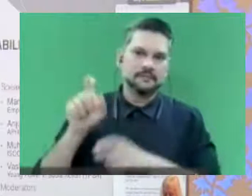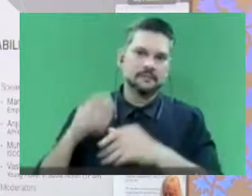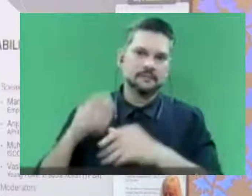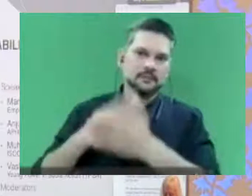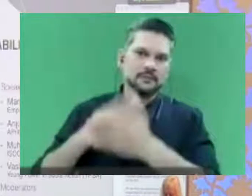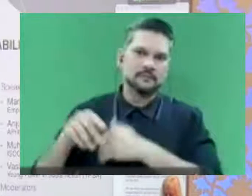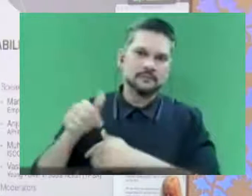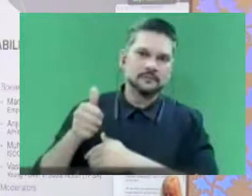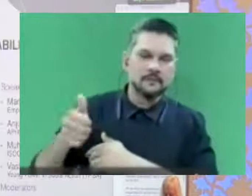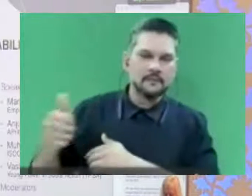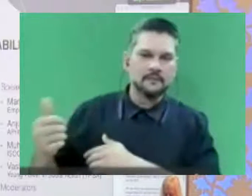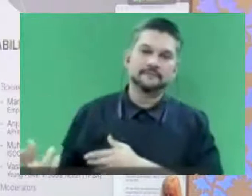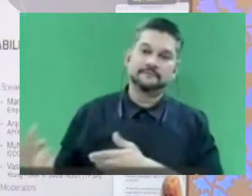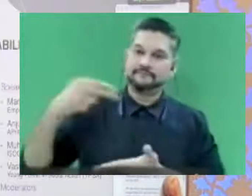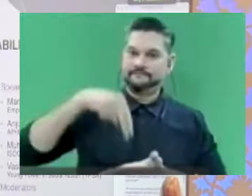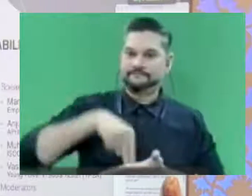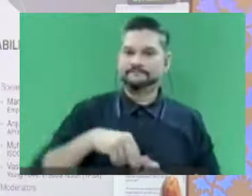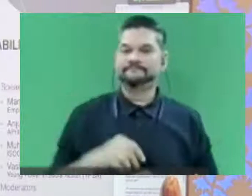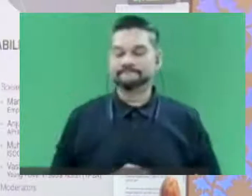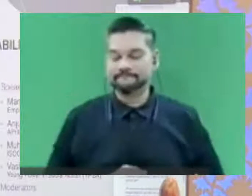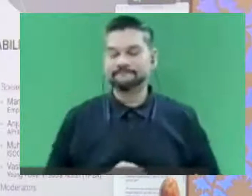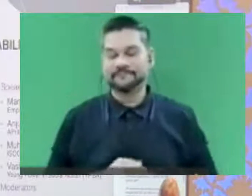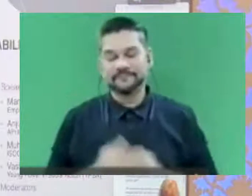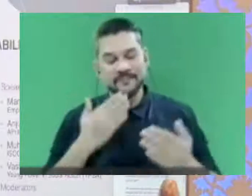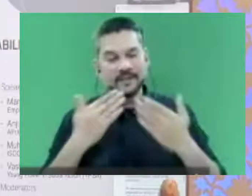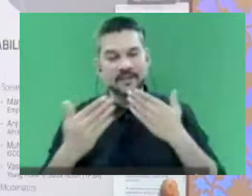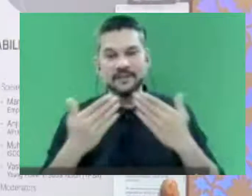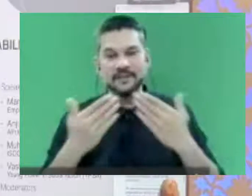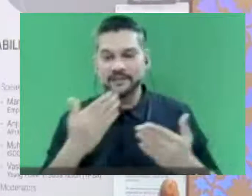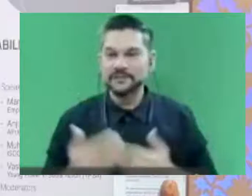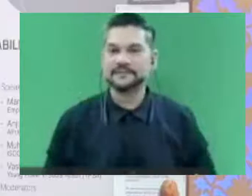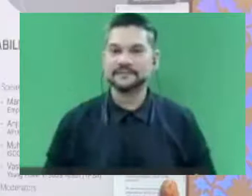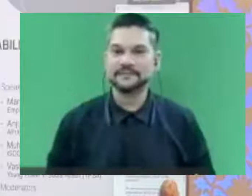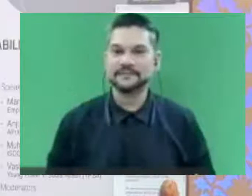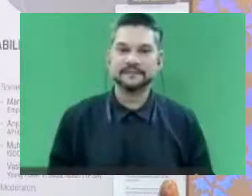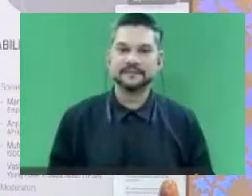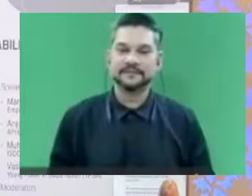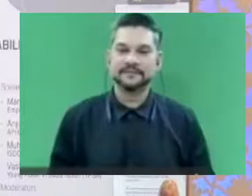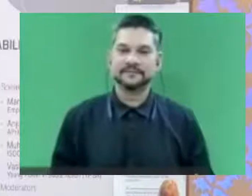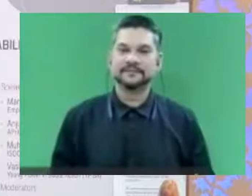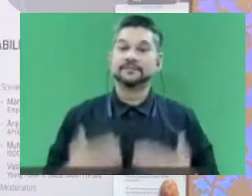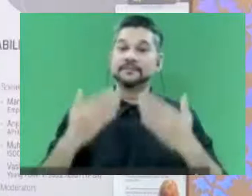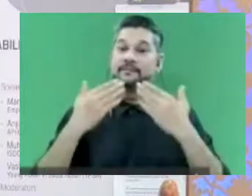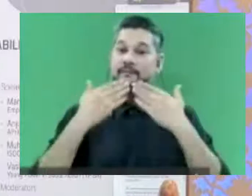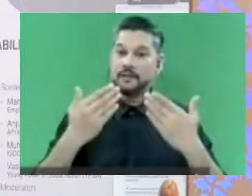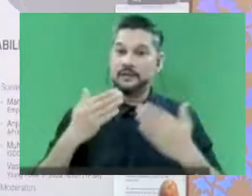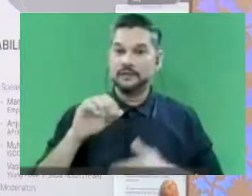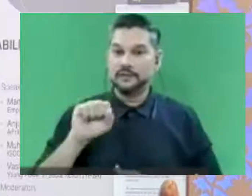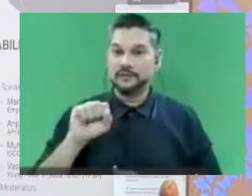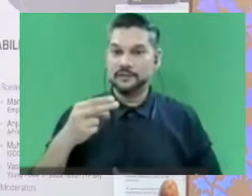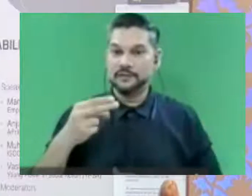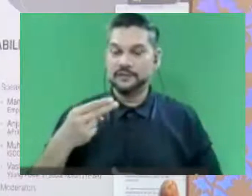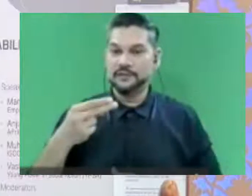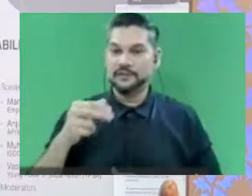opportunity. Thank you. Thank you very much, Shabbir. And